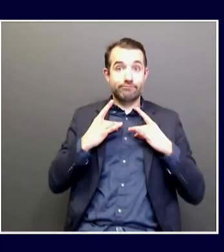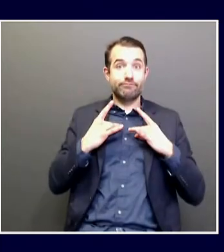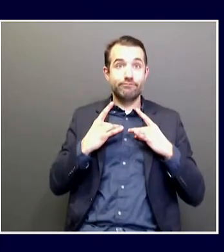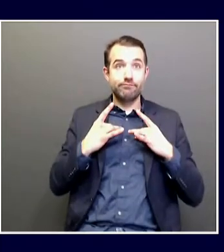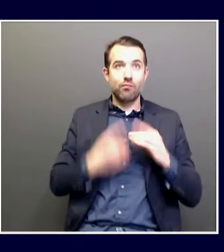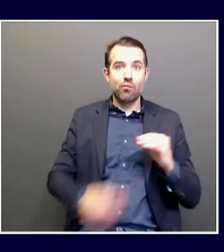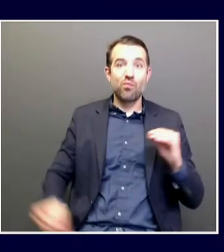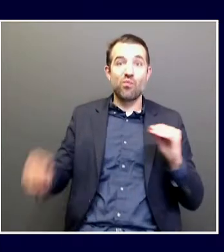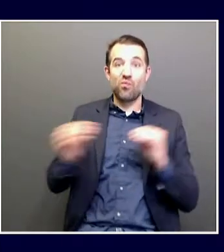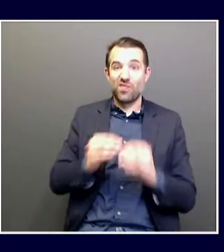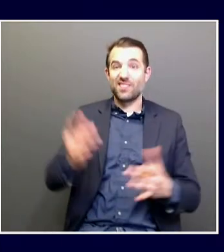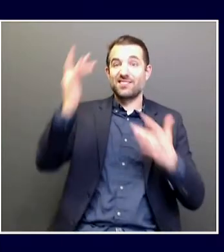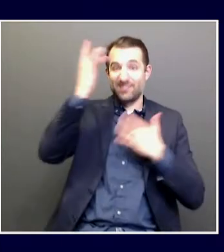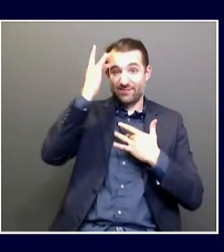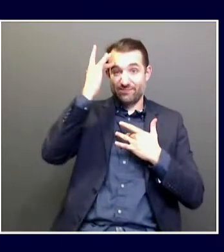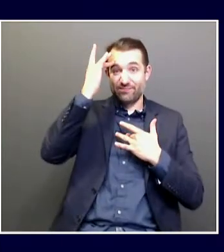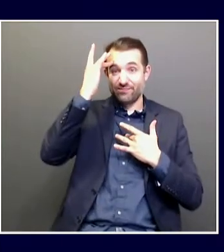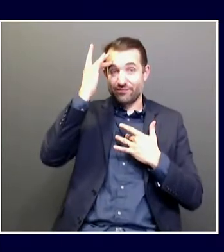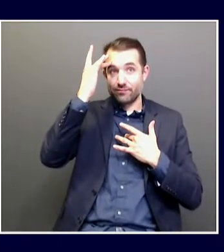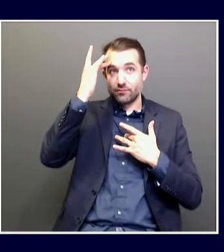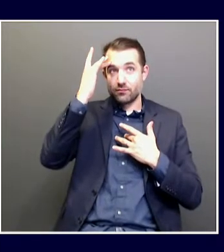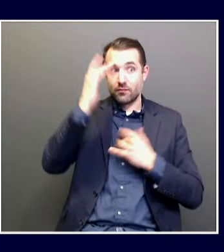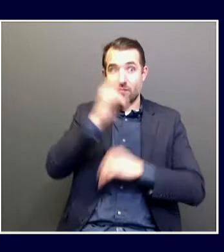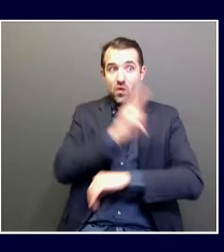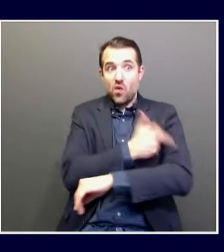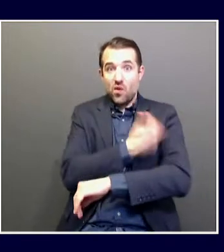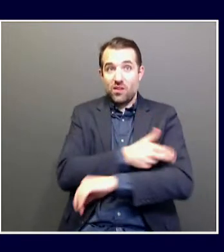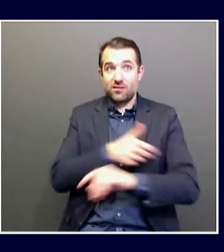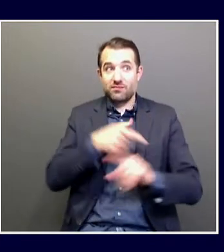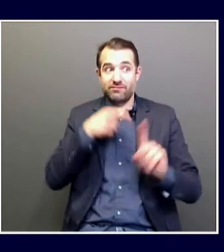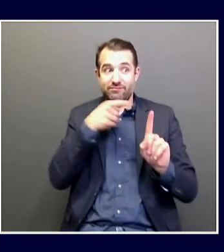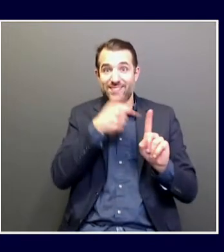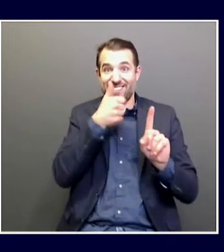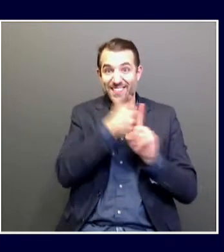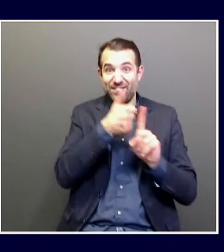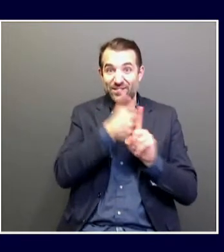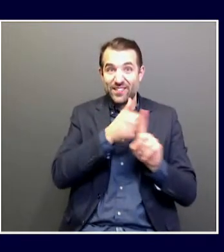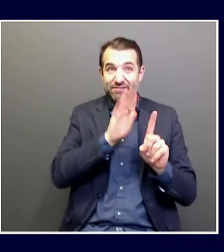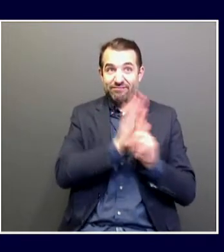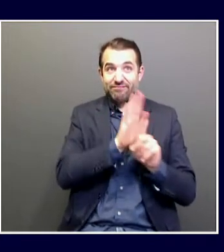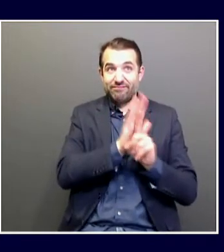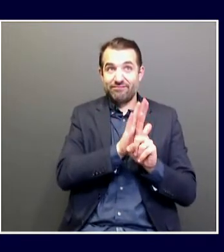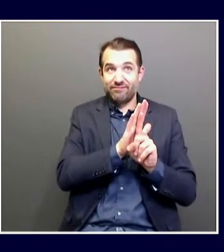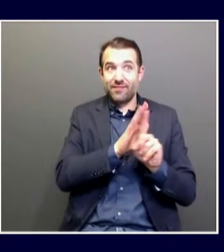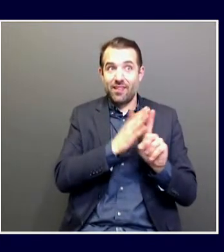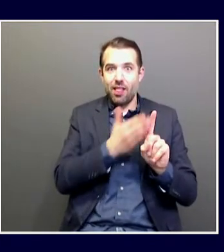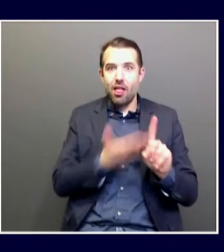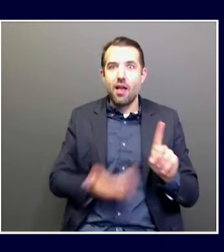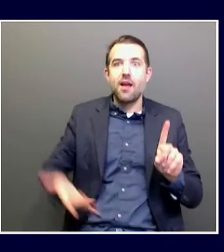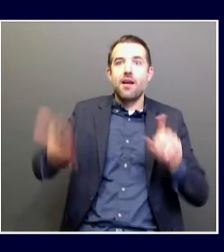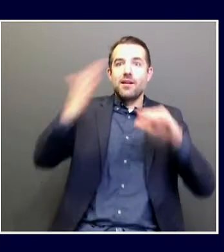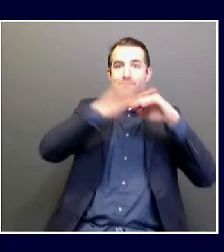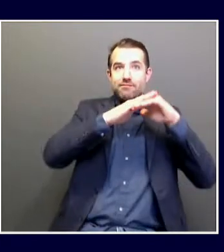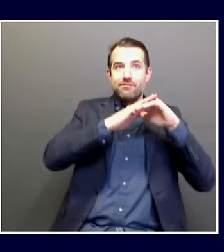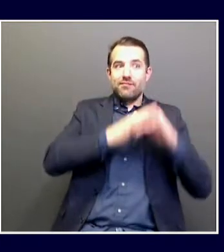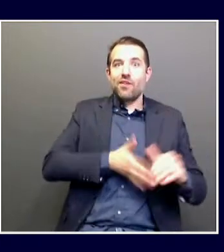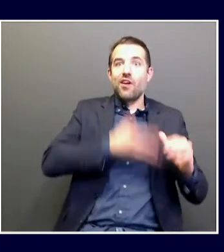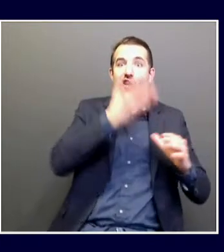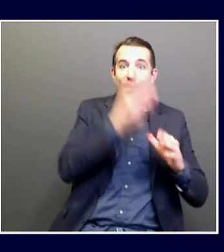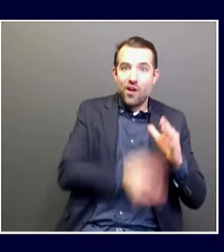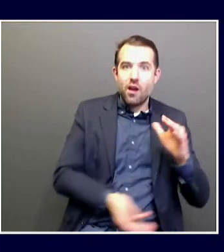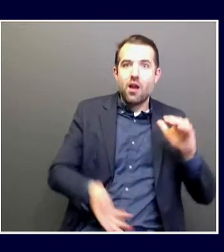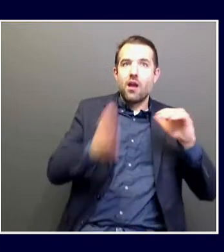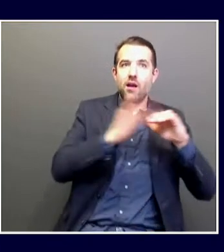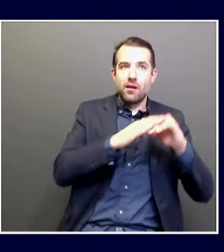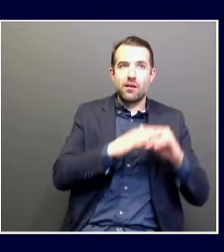more hospitalizations, which will sadly translate to a higher number of deaths. So the Delta wave in particular, causing